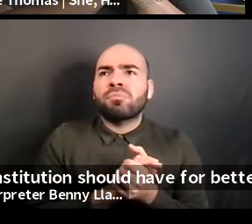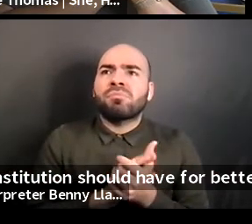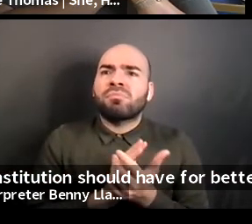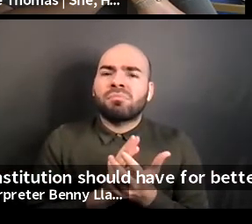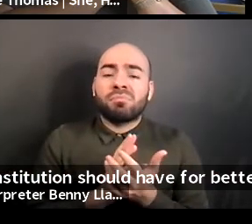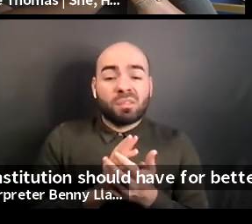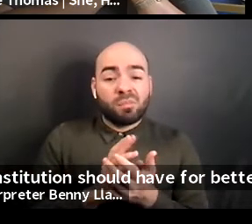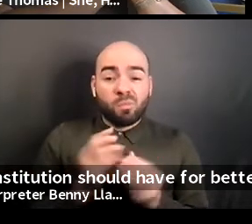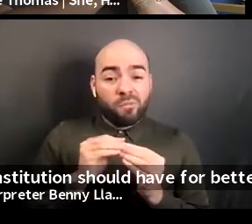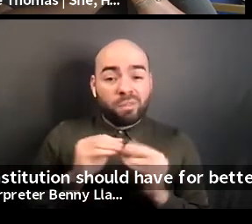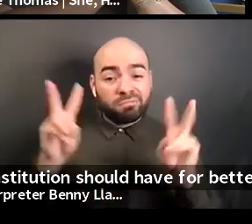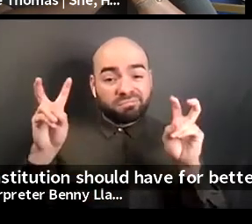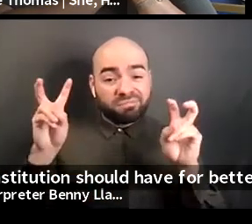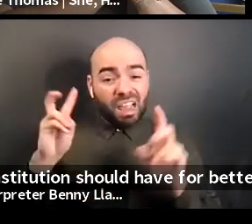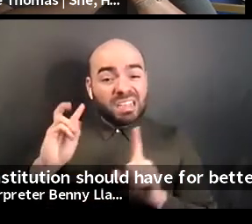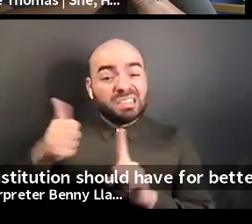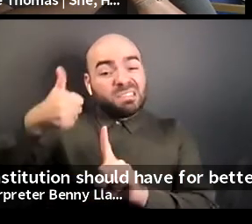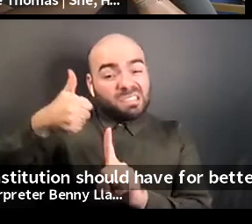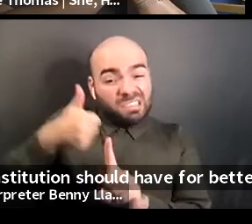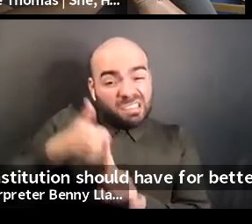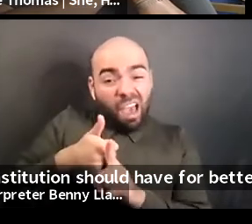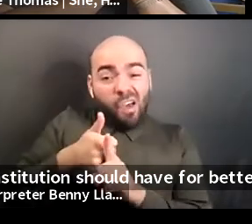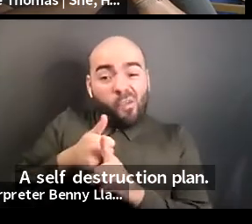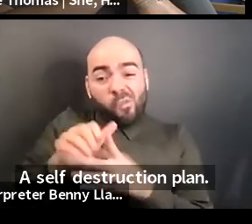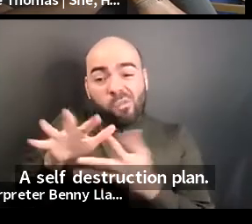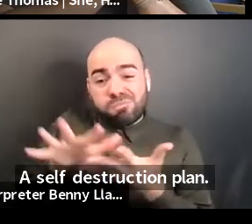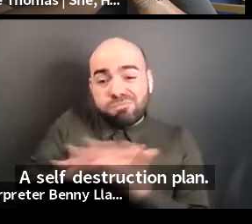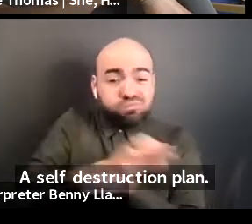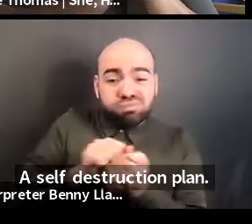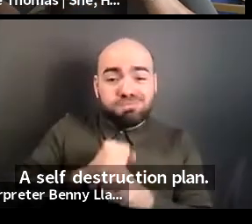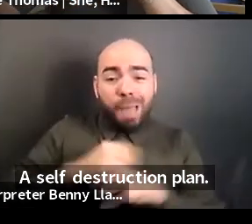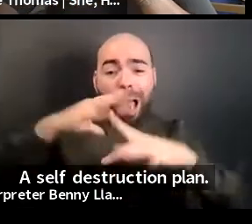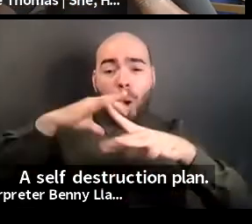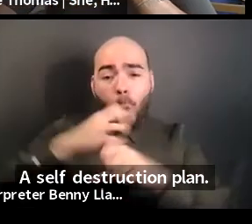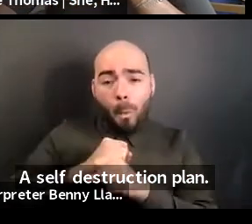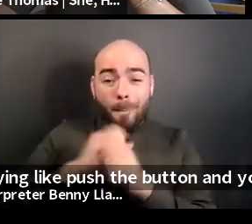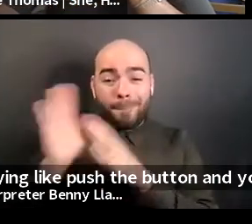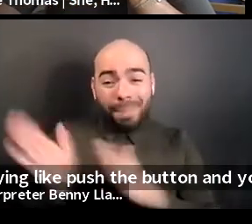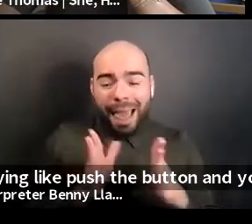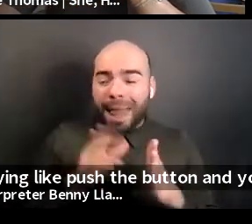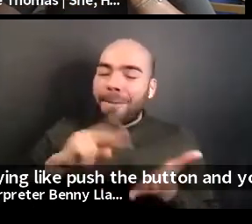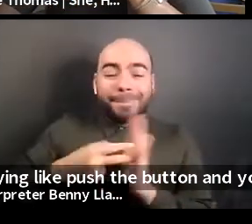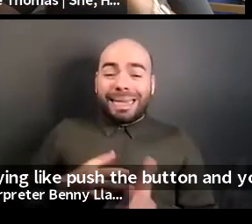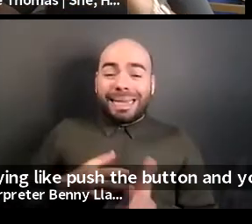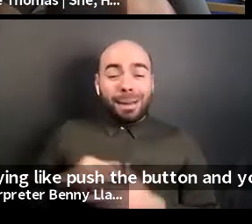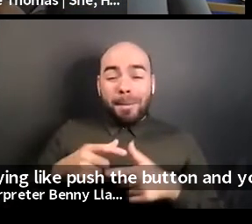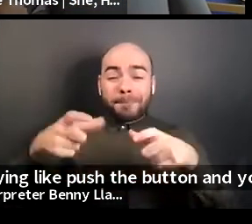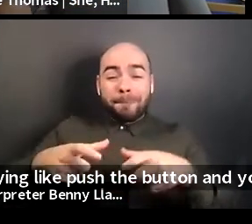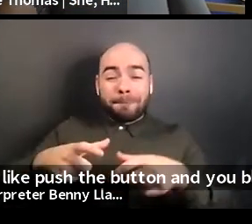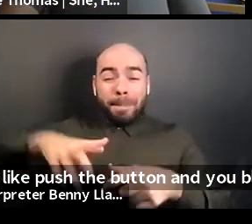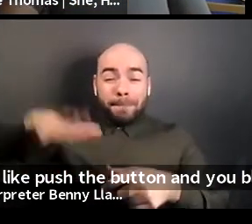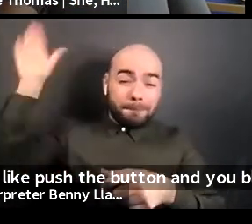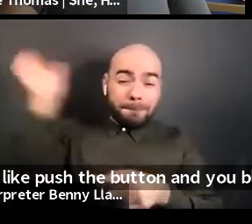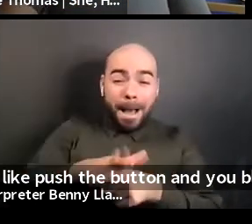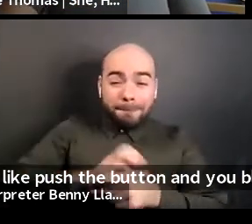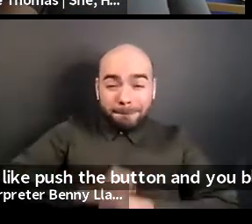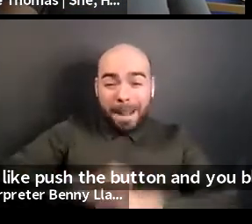self-destruction plan. I'm not saying like push the button and you blow up, but like you